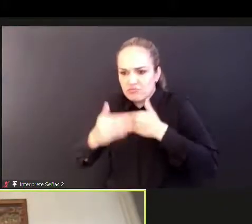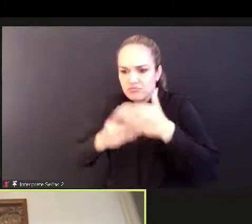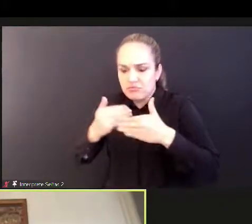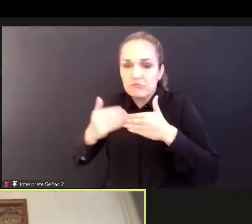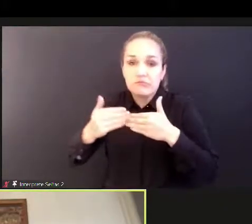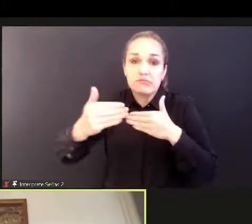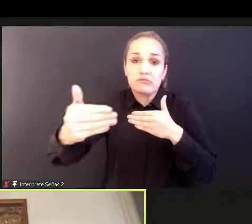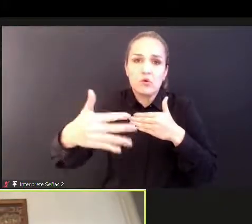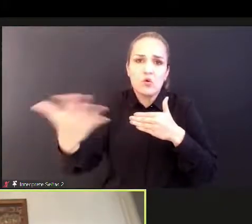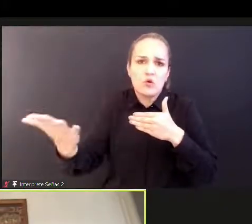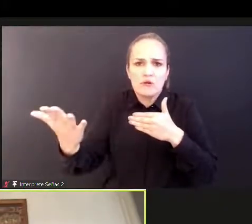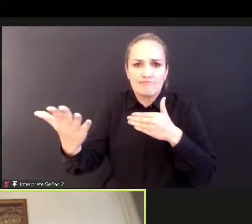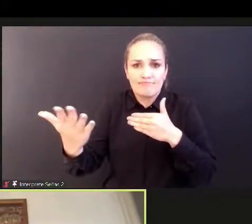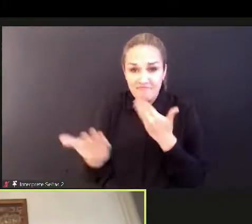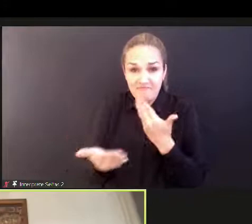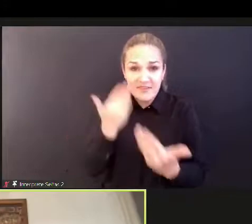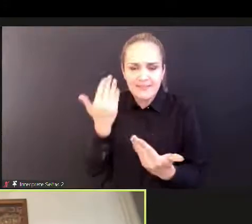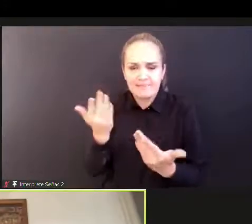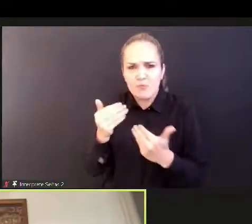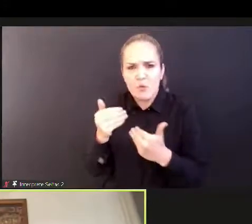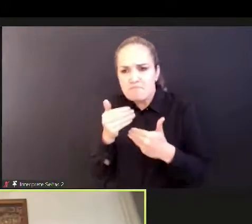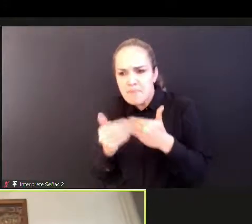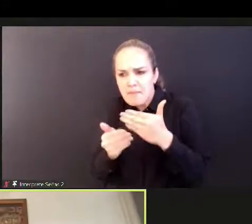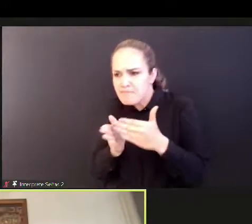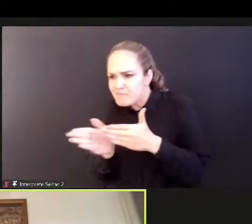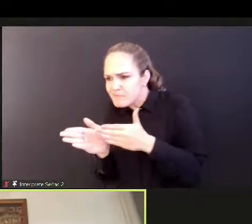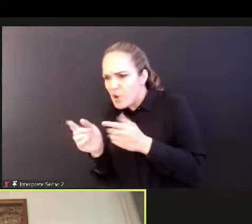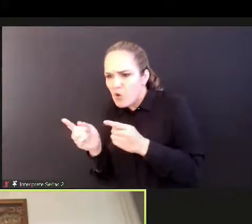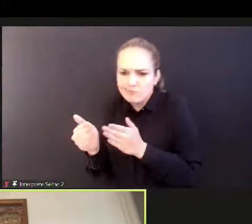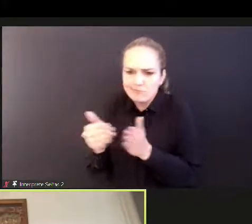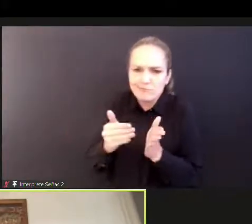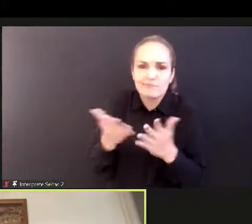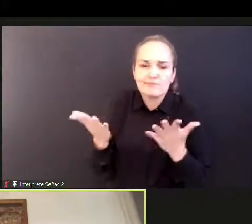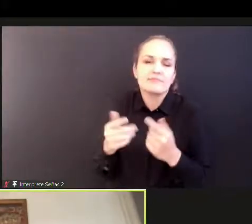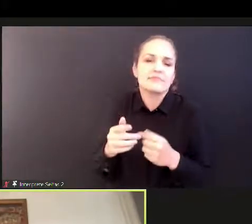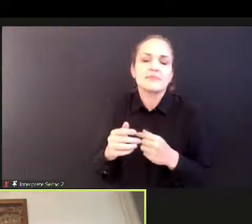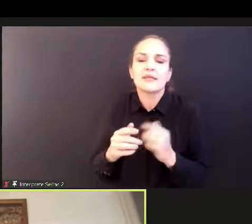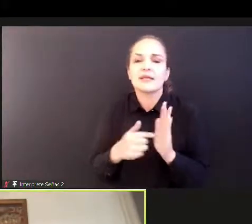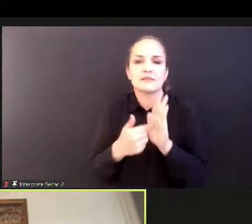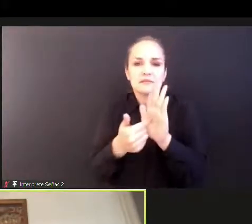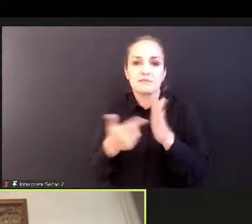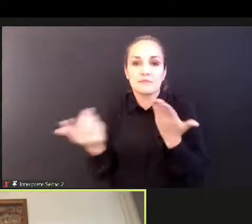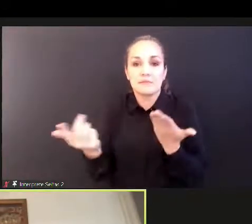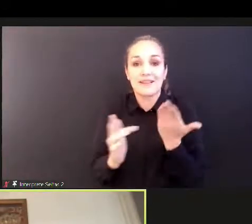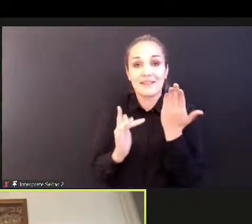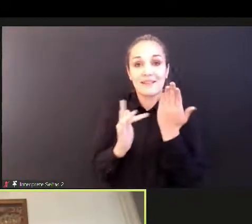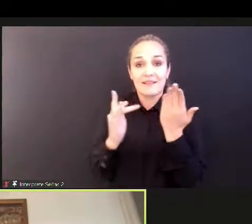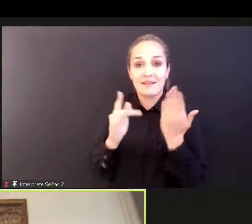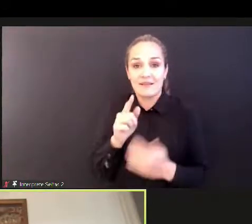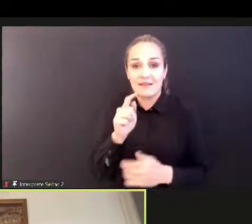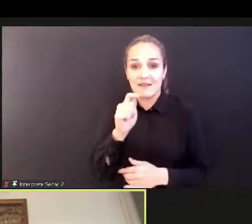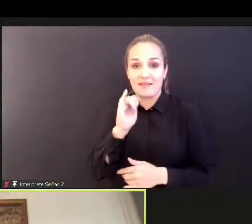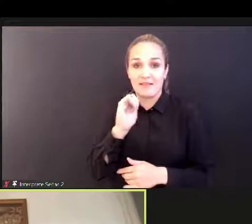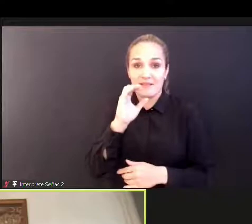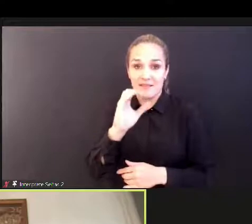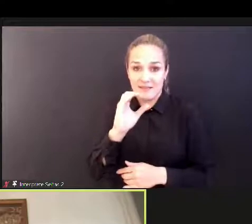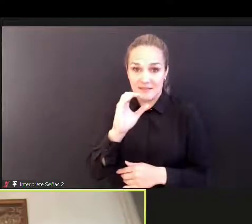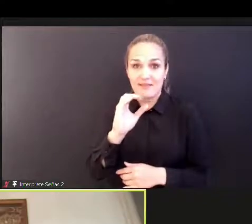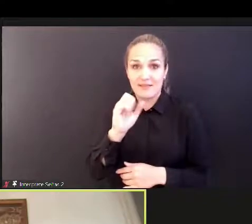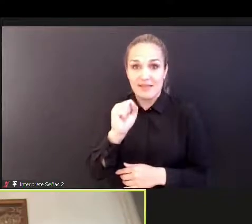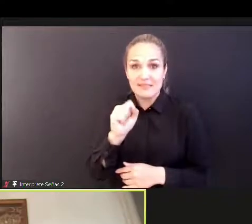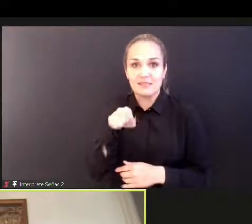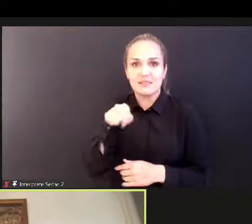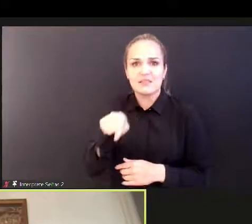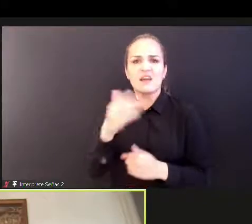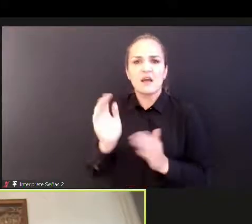We've talked about ICT services, ITES services, e-commerce related services, computer related services. So just the terminology